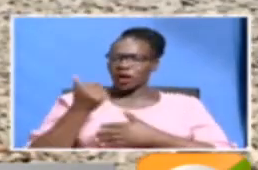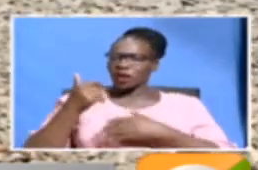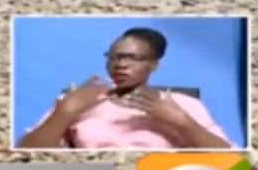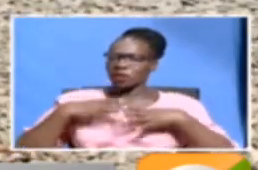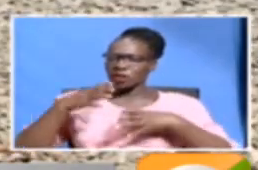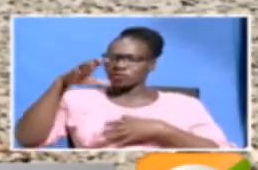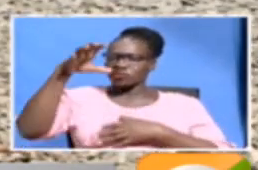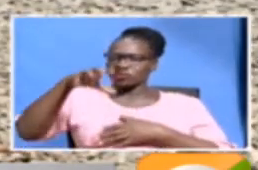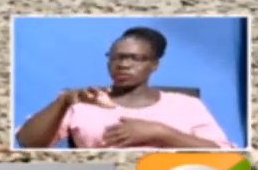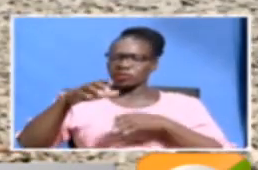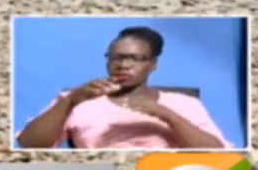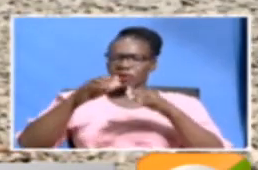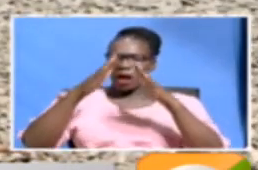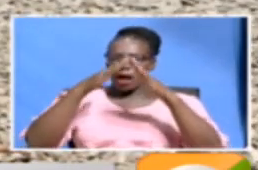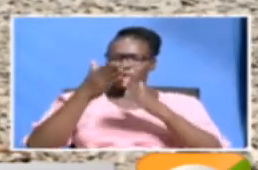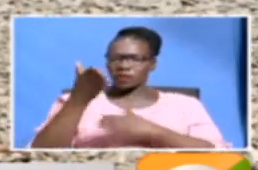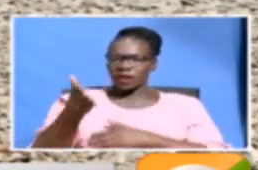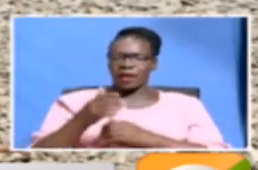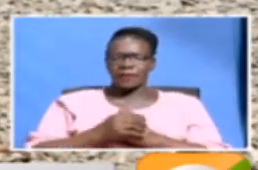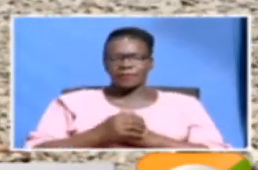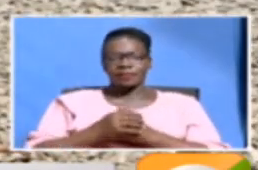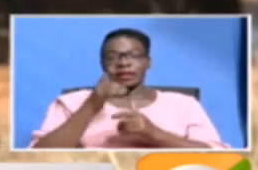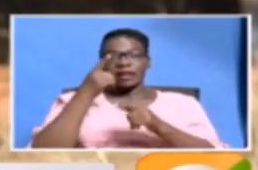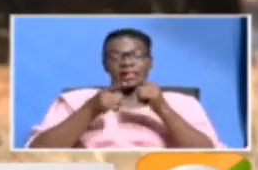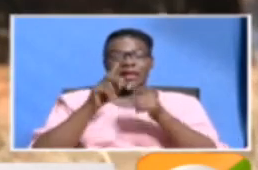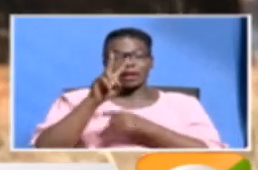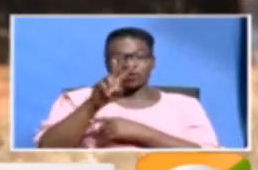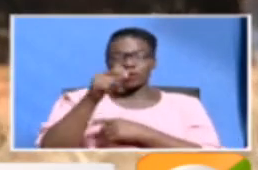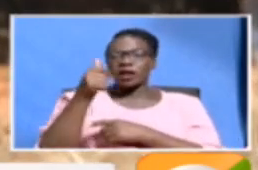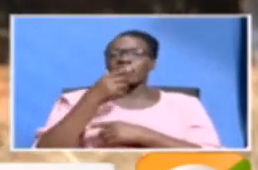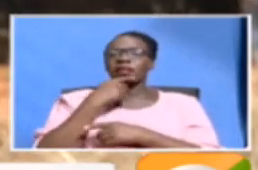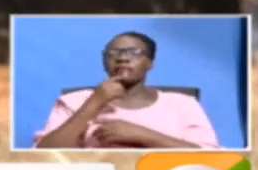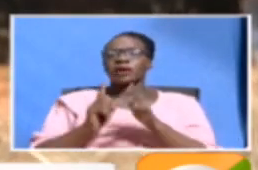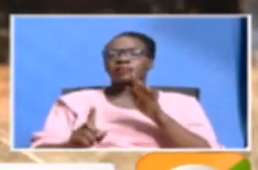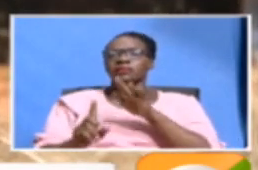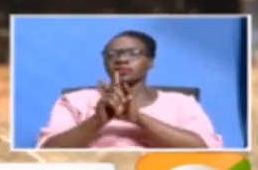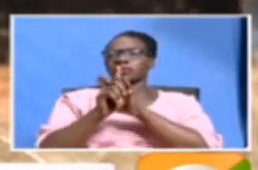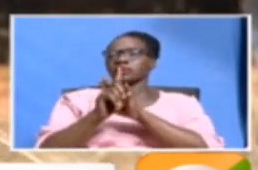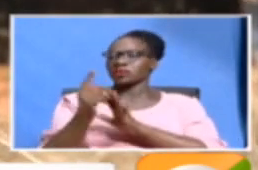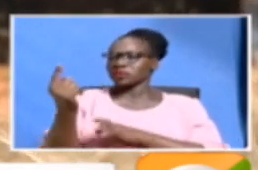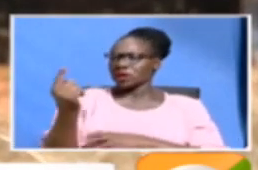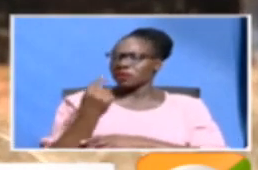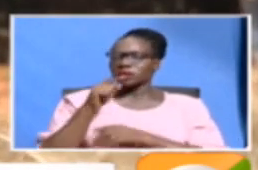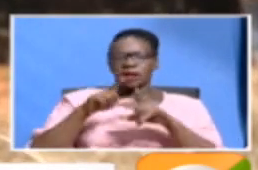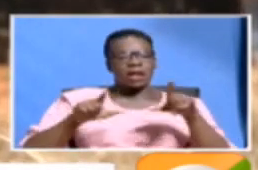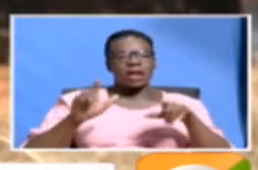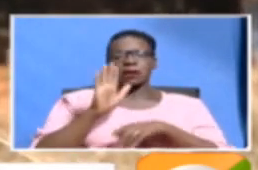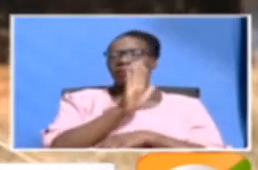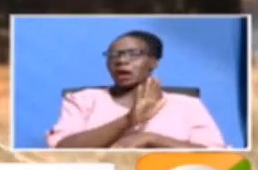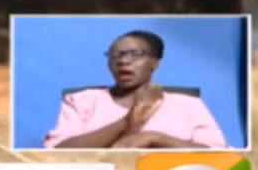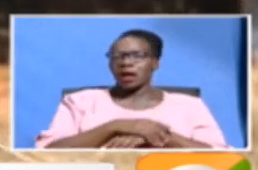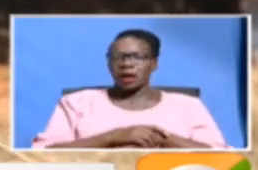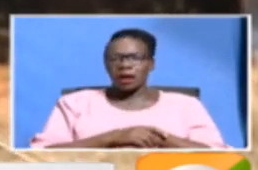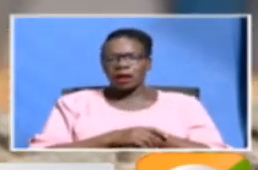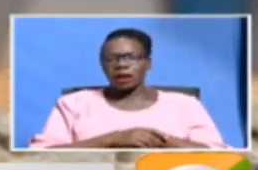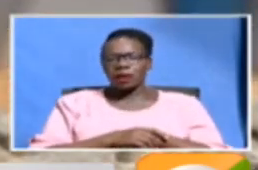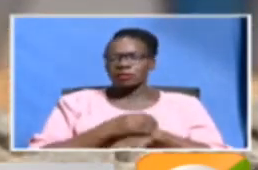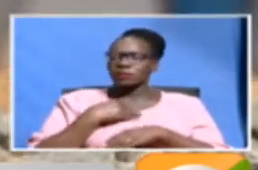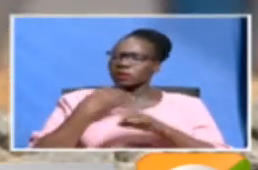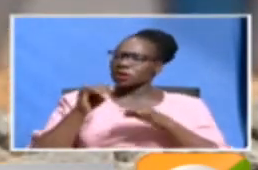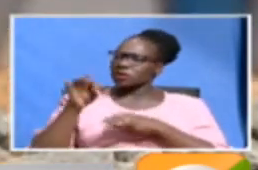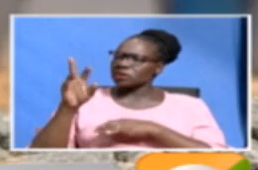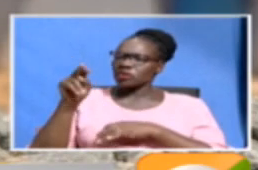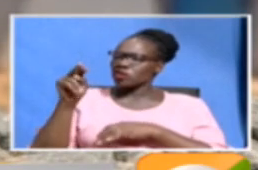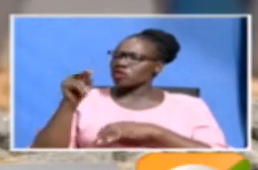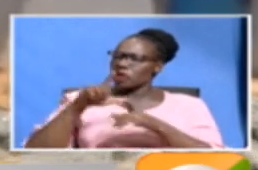rental houses. Yeah, after almost 2 years, ndio mzee fulani akatokea. Akisema kwamba plot ni yake. Nilijaribu kumwambia plot si